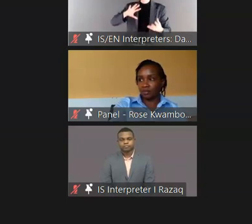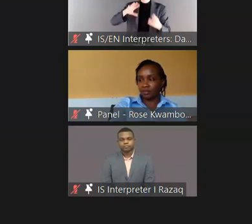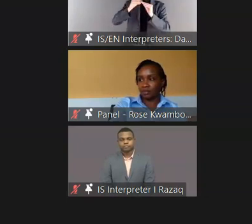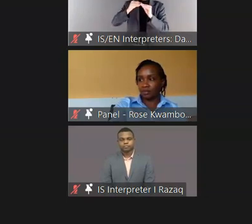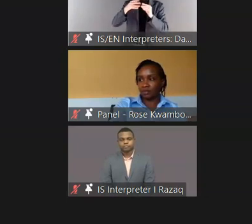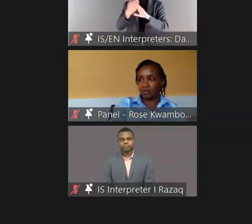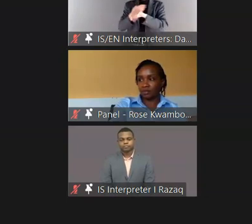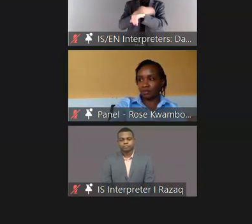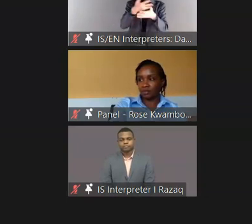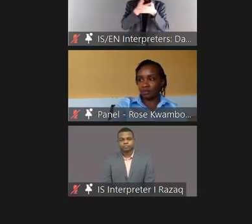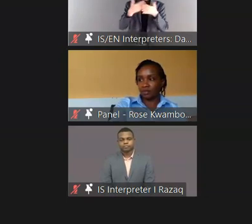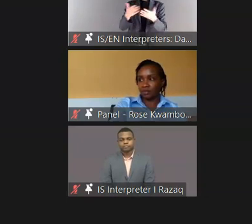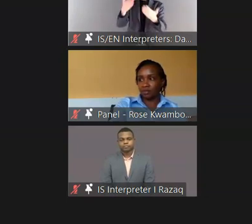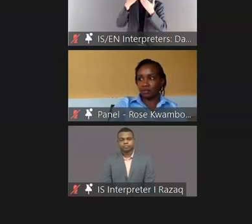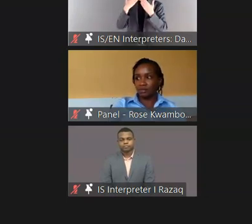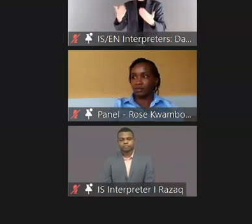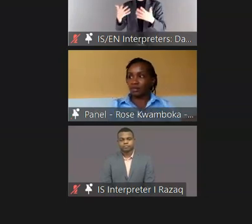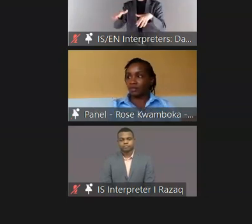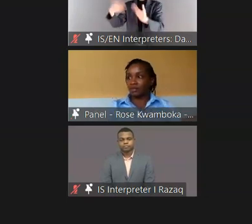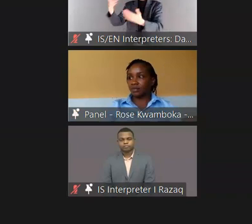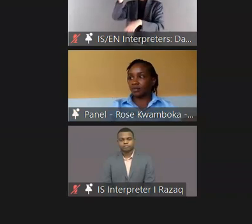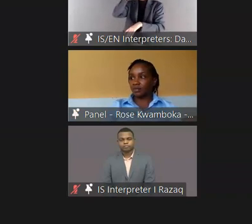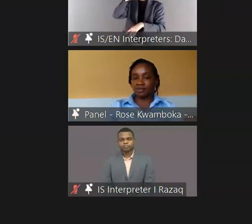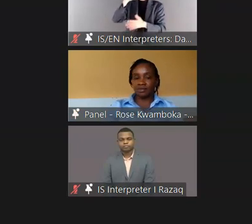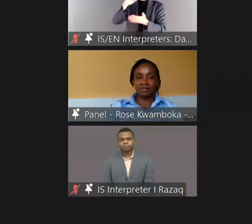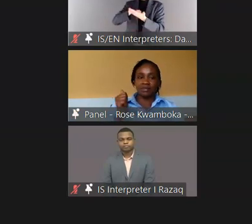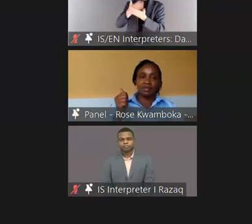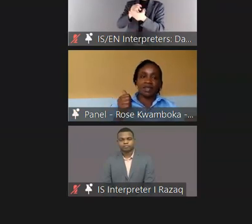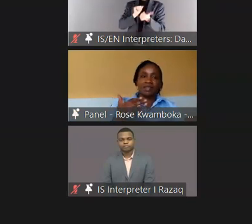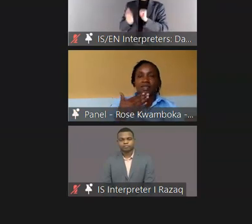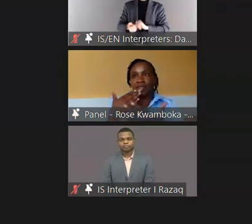Rose. Welcome, and over to you.